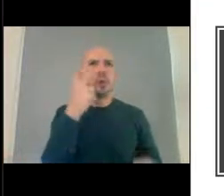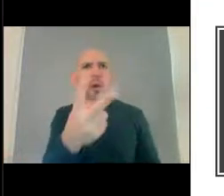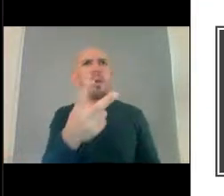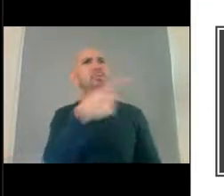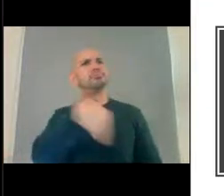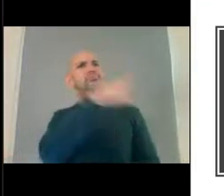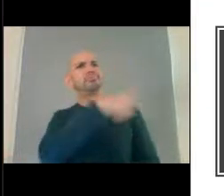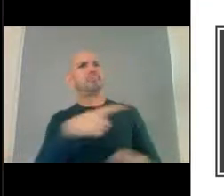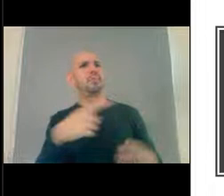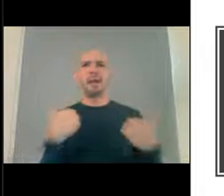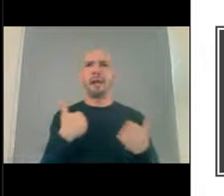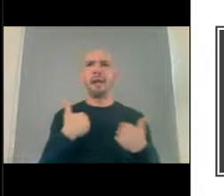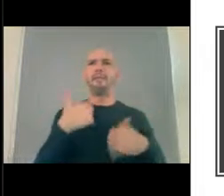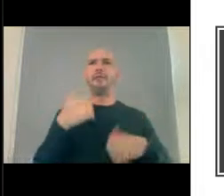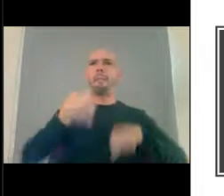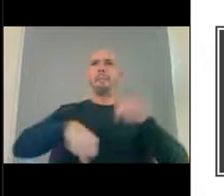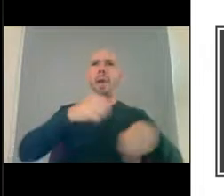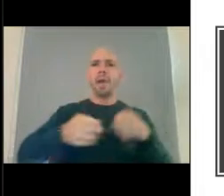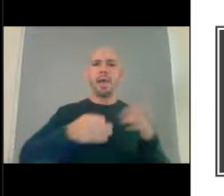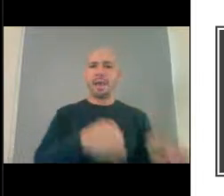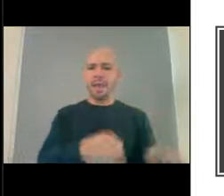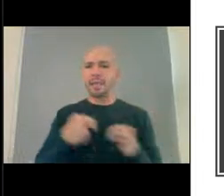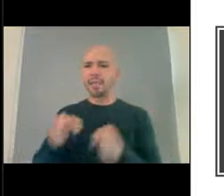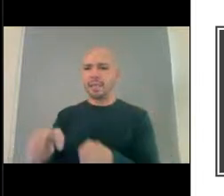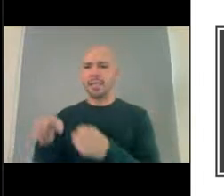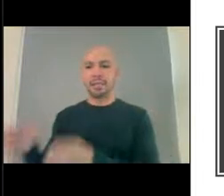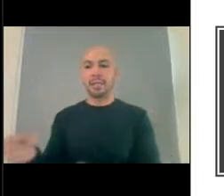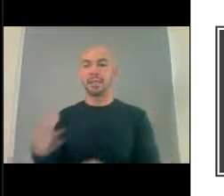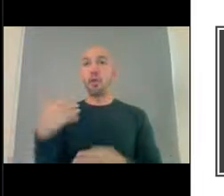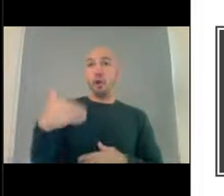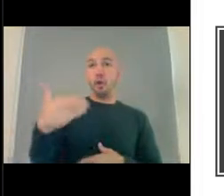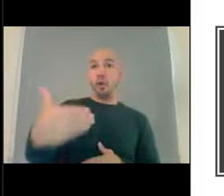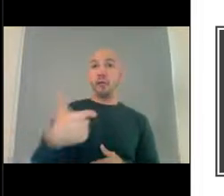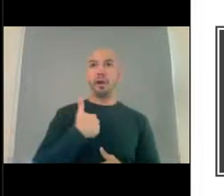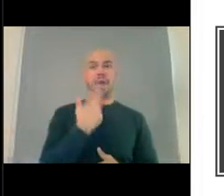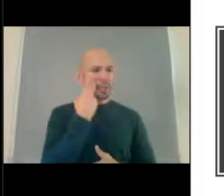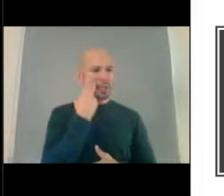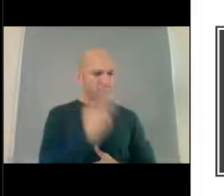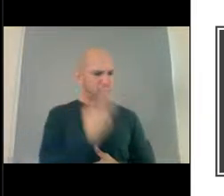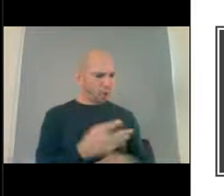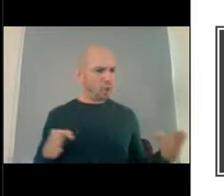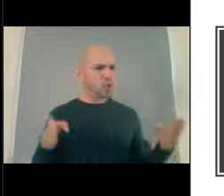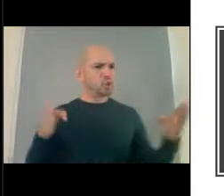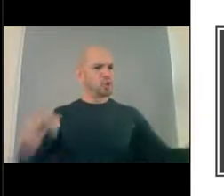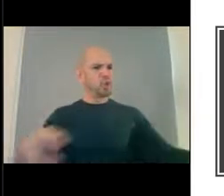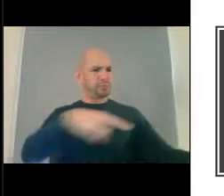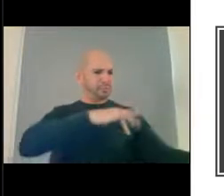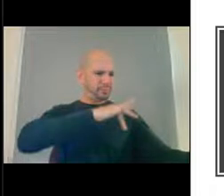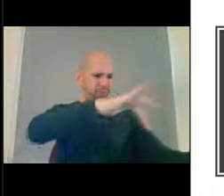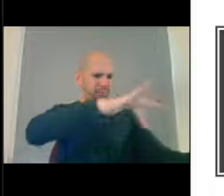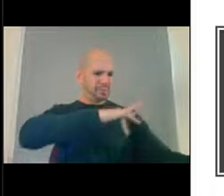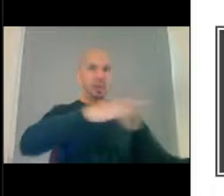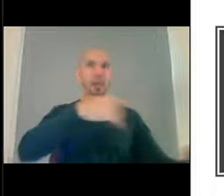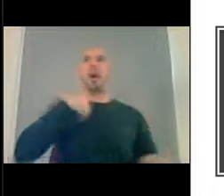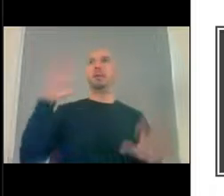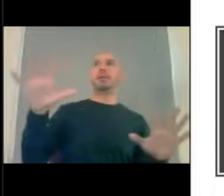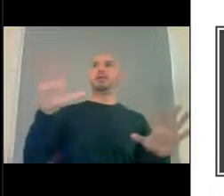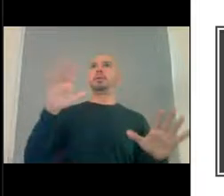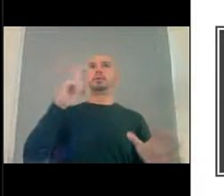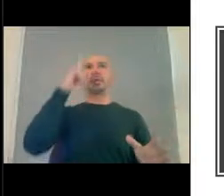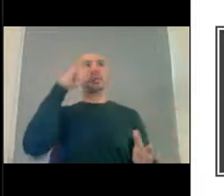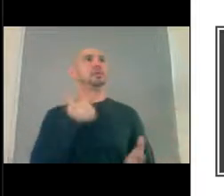signals and the couple times i found myself on a street that didn't have something like that i actually stopped because i was worried that i was somewhere that i wasn't